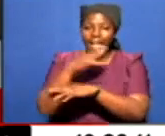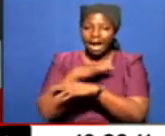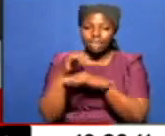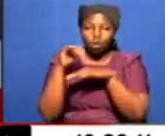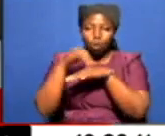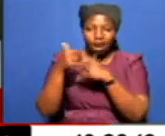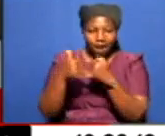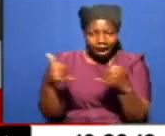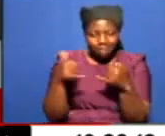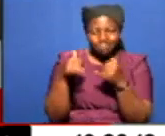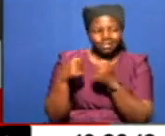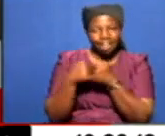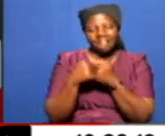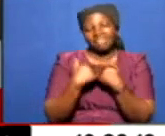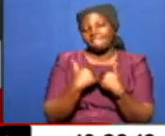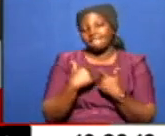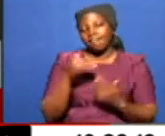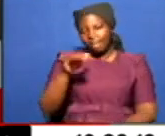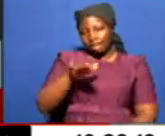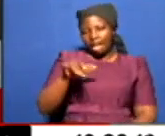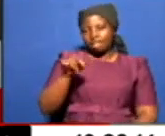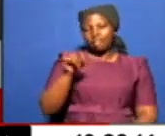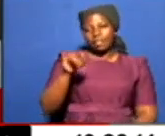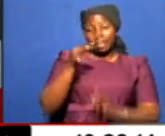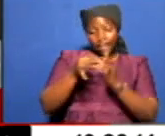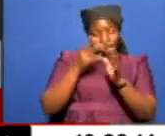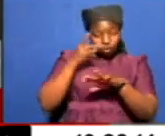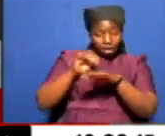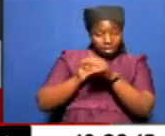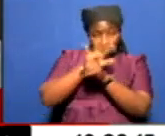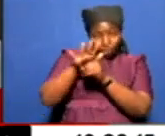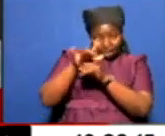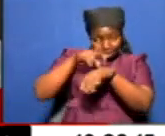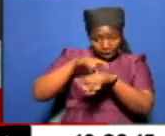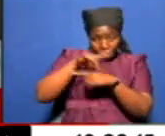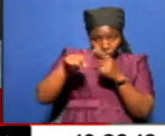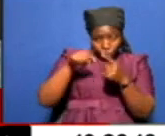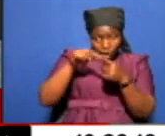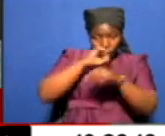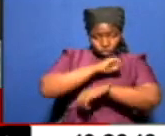COVID period, where schools were closed,